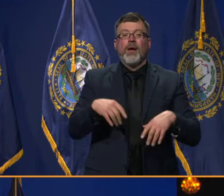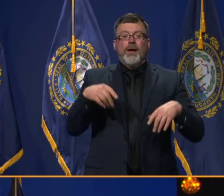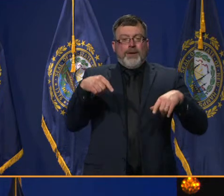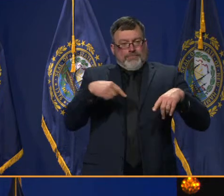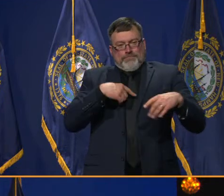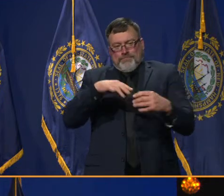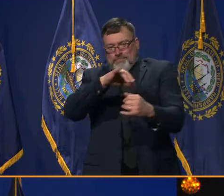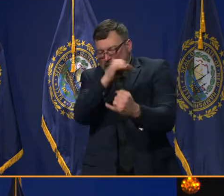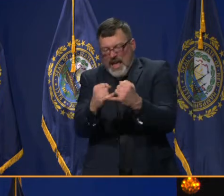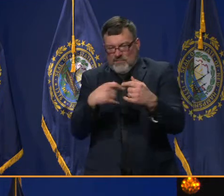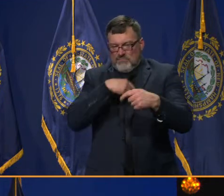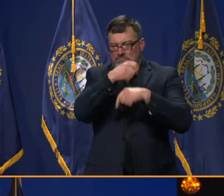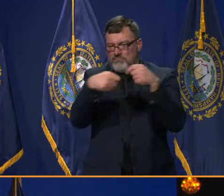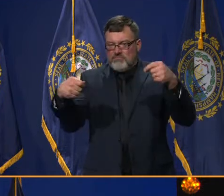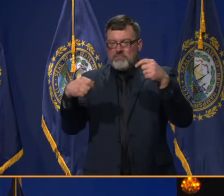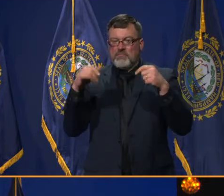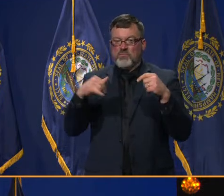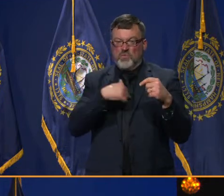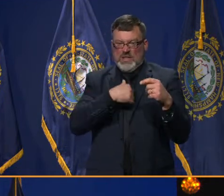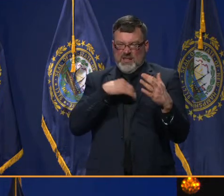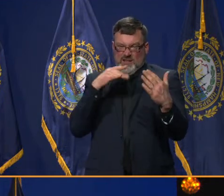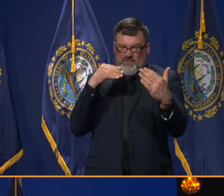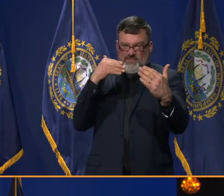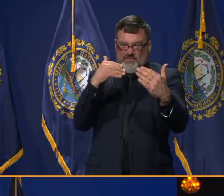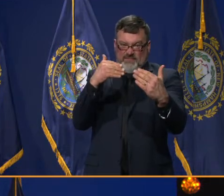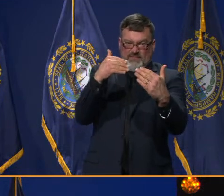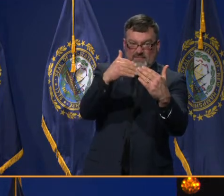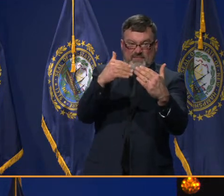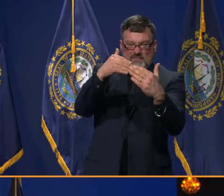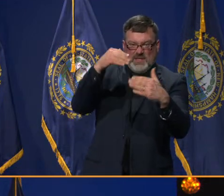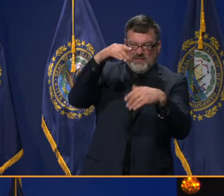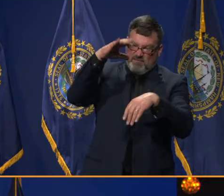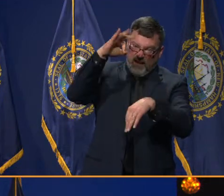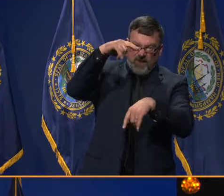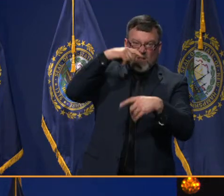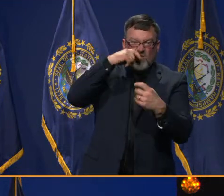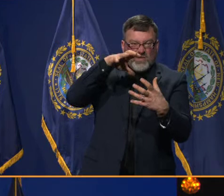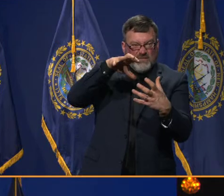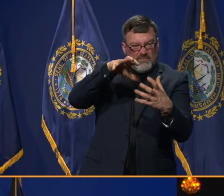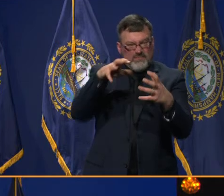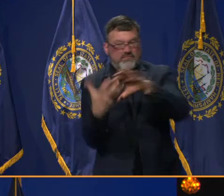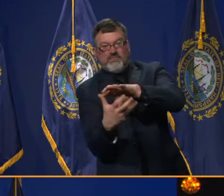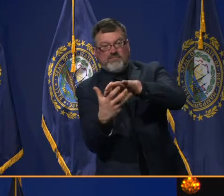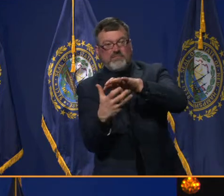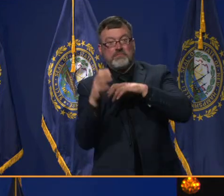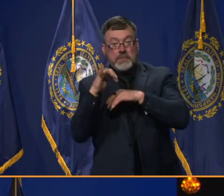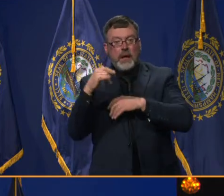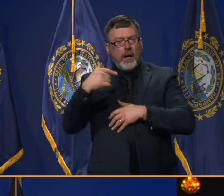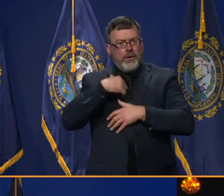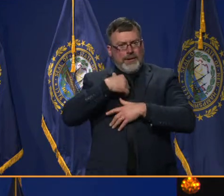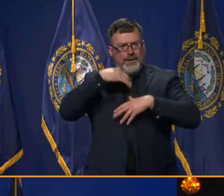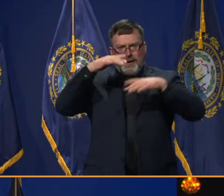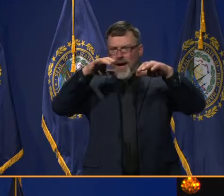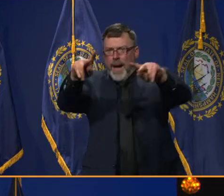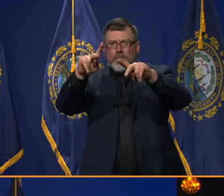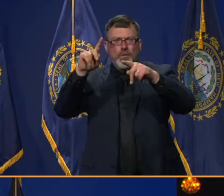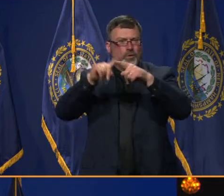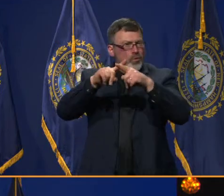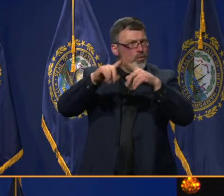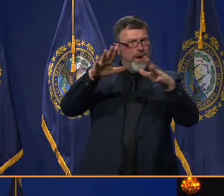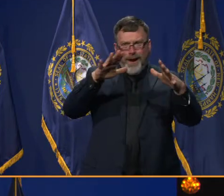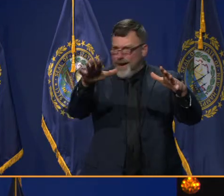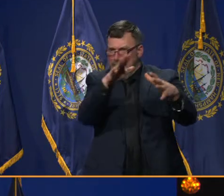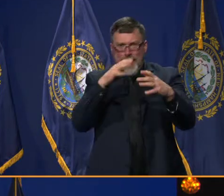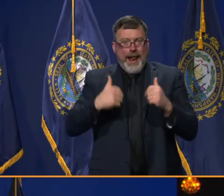closing, we are at the precipice of a paradigm shift. We really are. We each have the opportunity to live